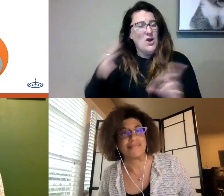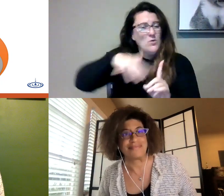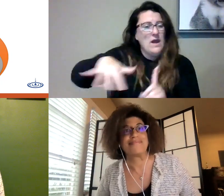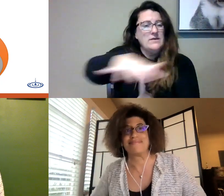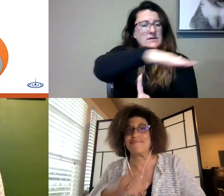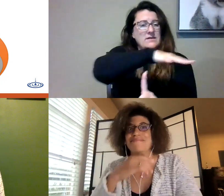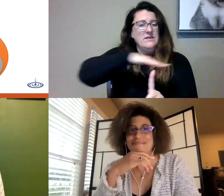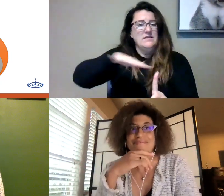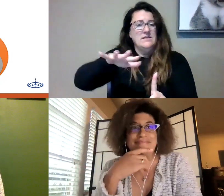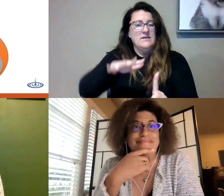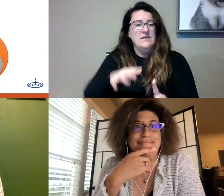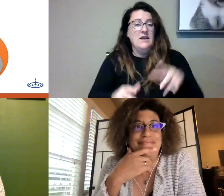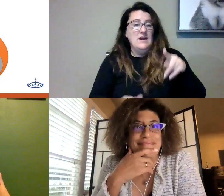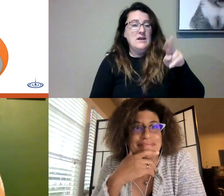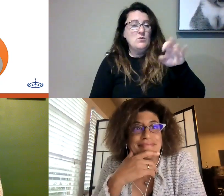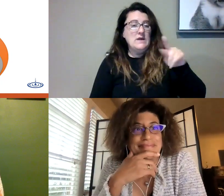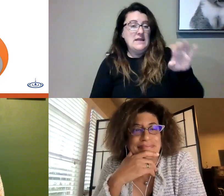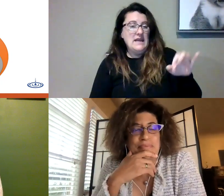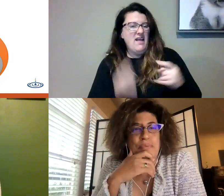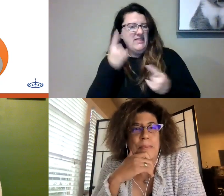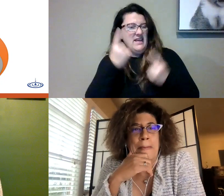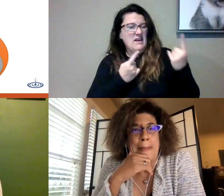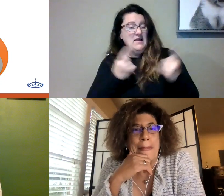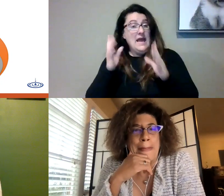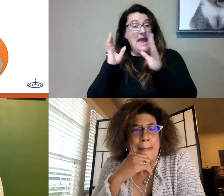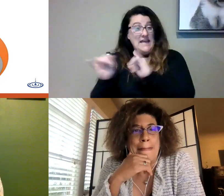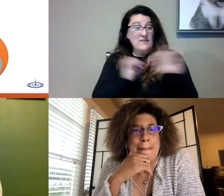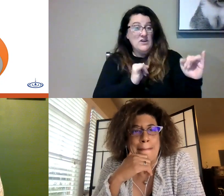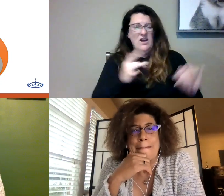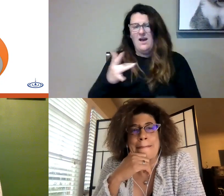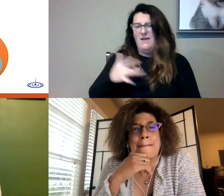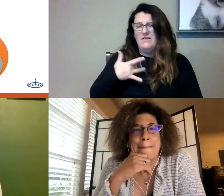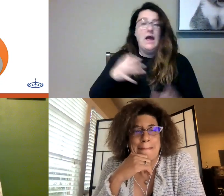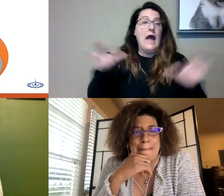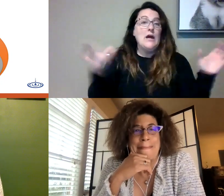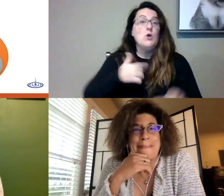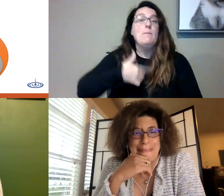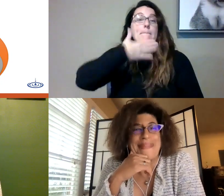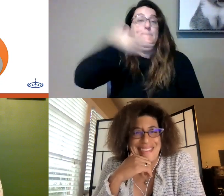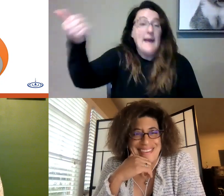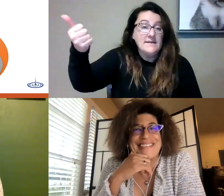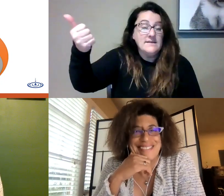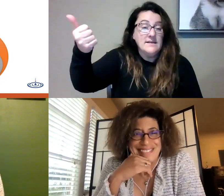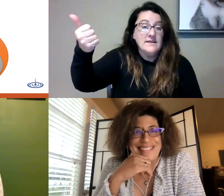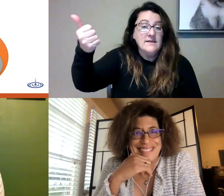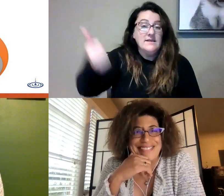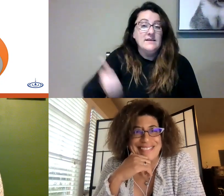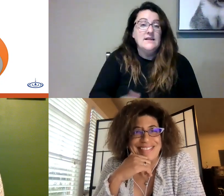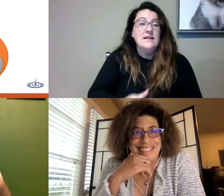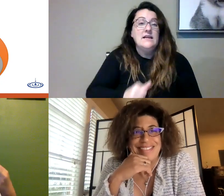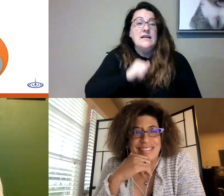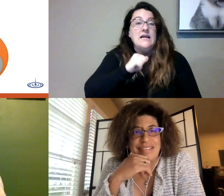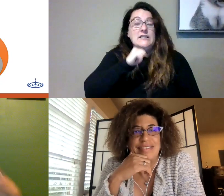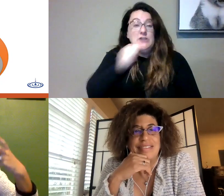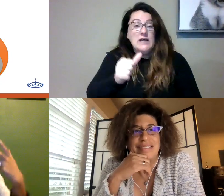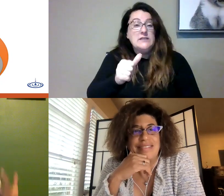Kat, what that makes me think about, Mm-hmm. even as an individual, if I feel like I'm doing my very best not to be anti-racist,